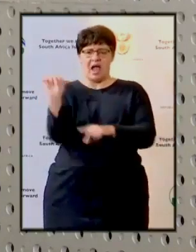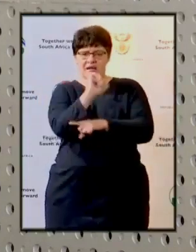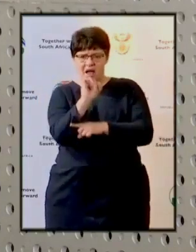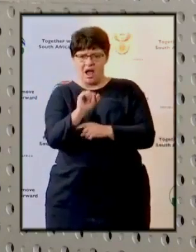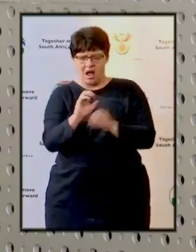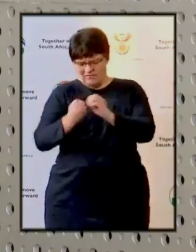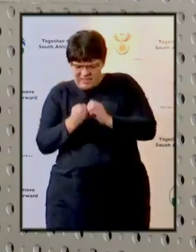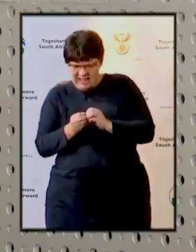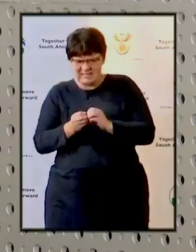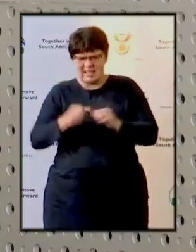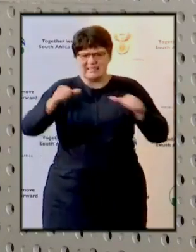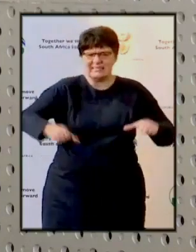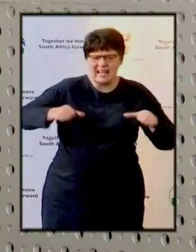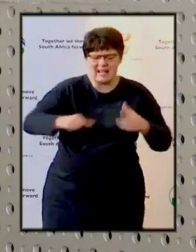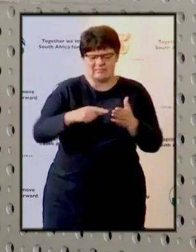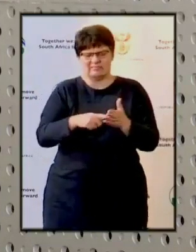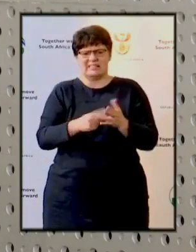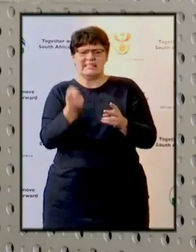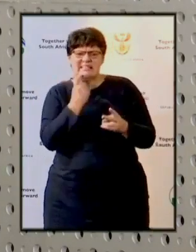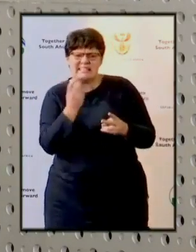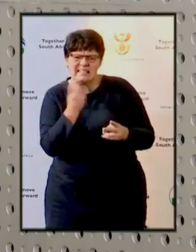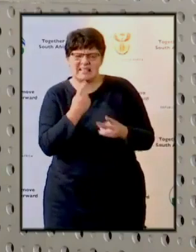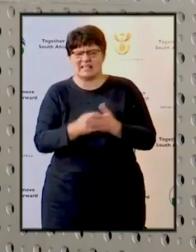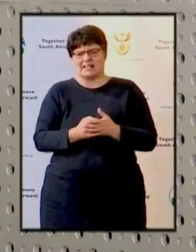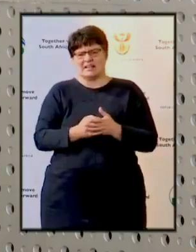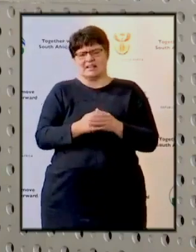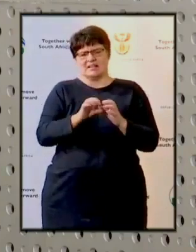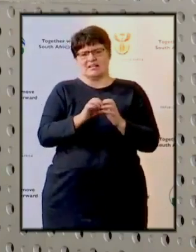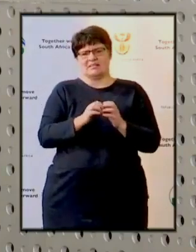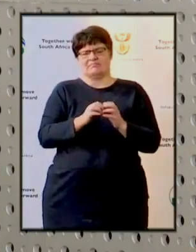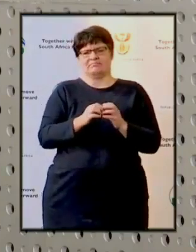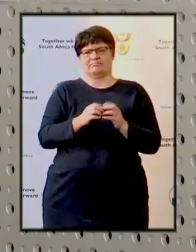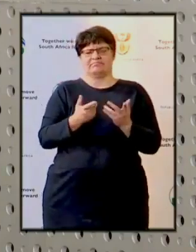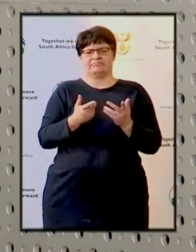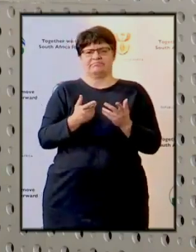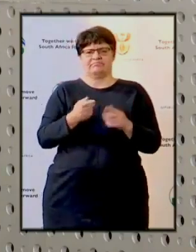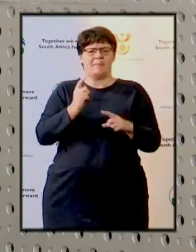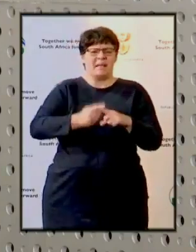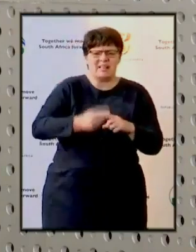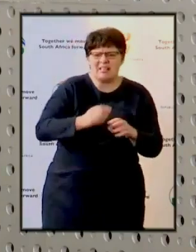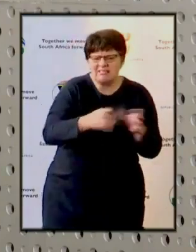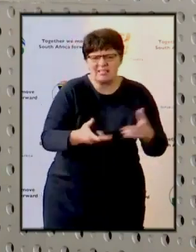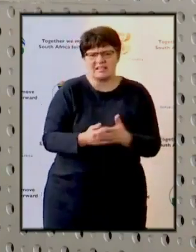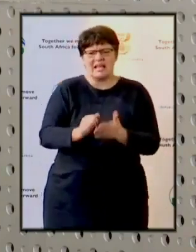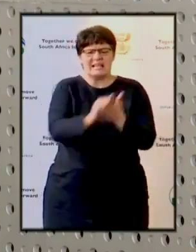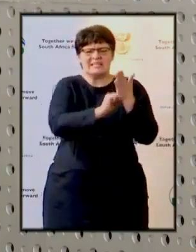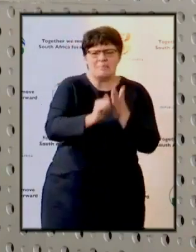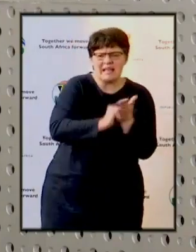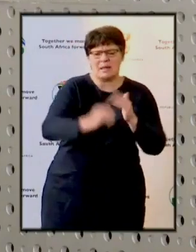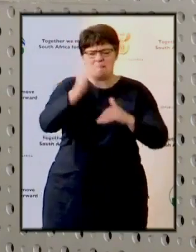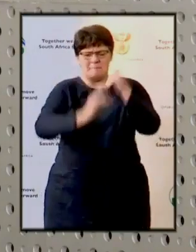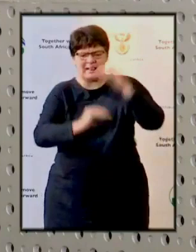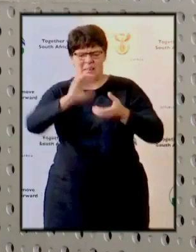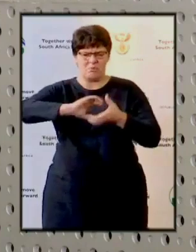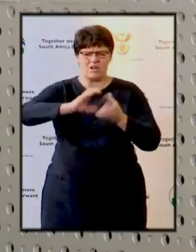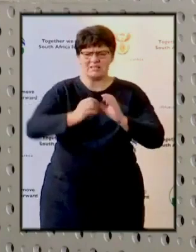cars. It will include the steel and metal sector. It will include cement and construction